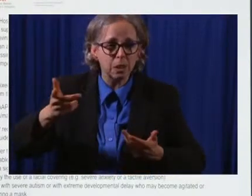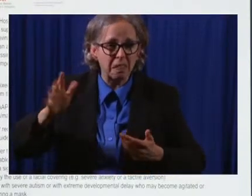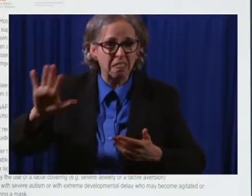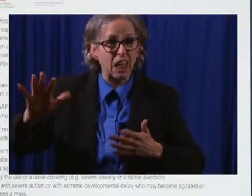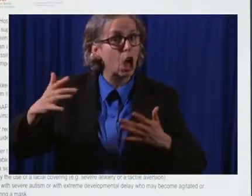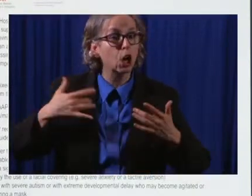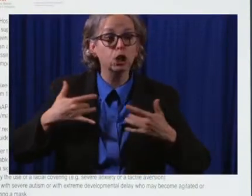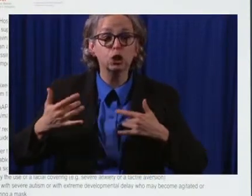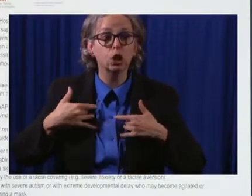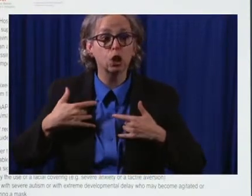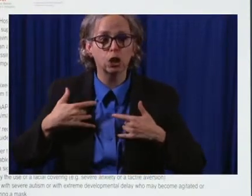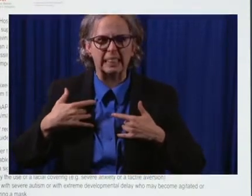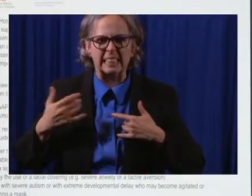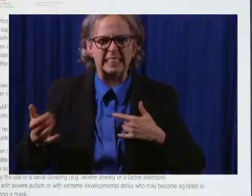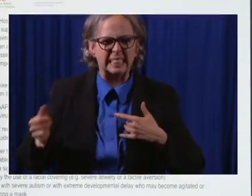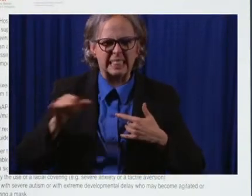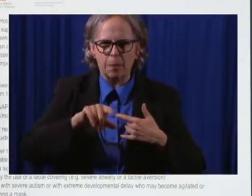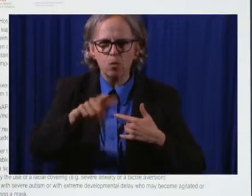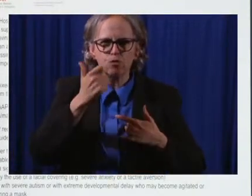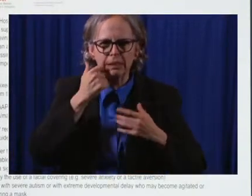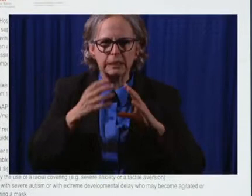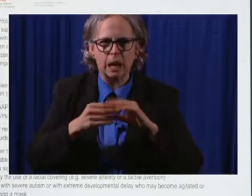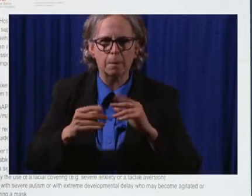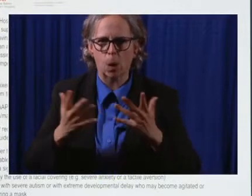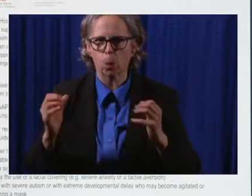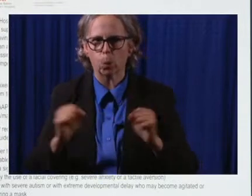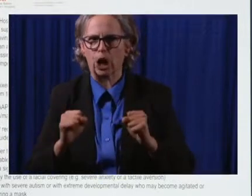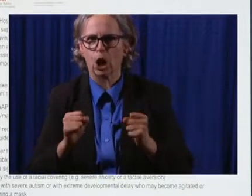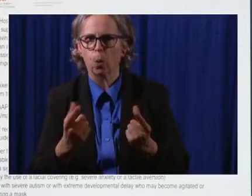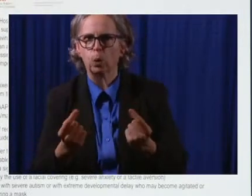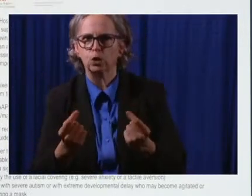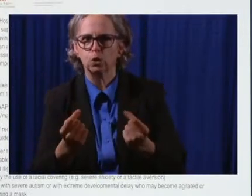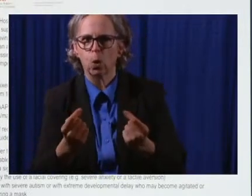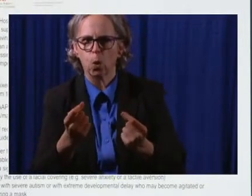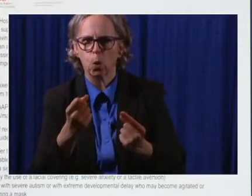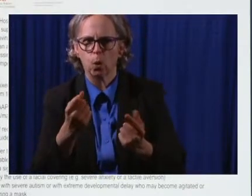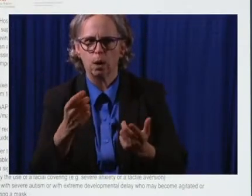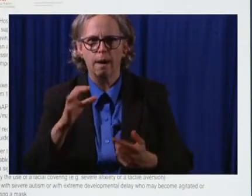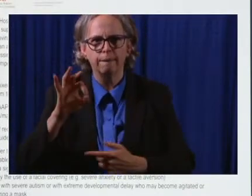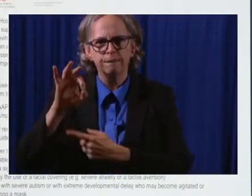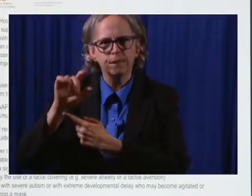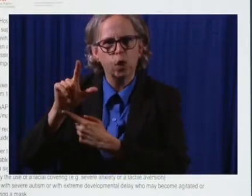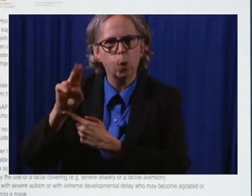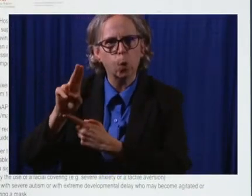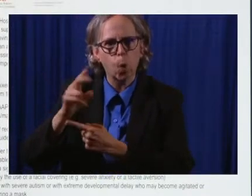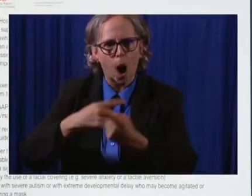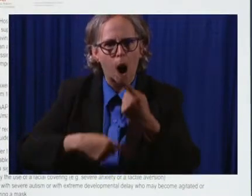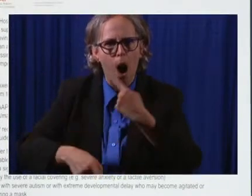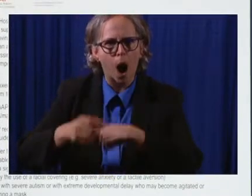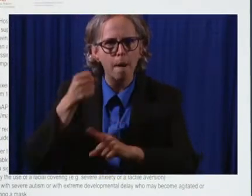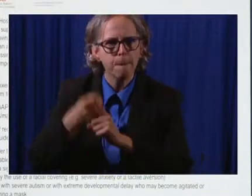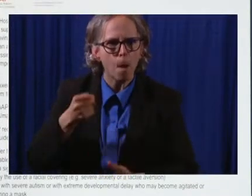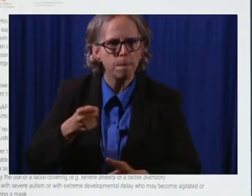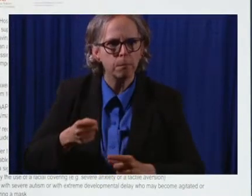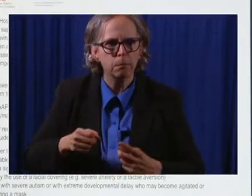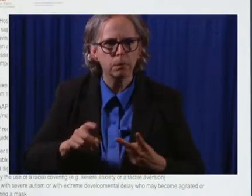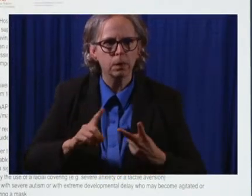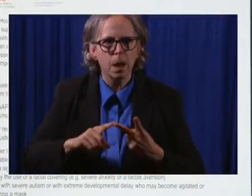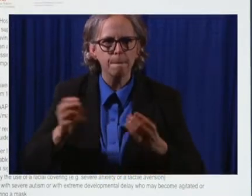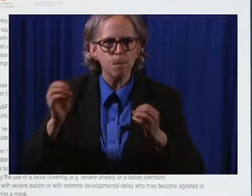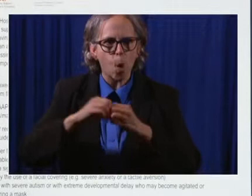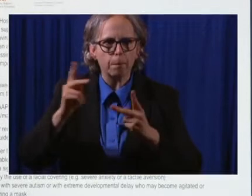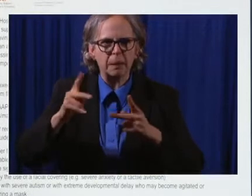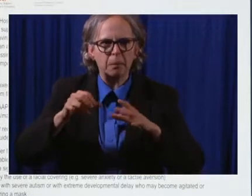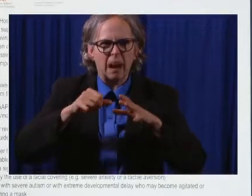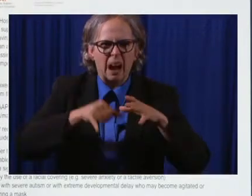comes. What happens in winter? You get the flu season. In addition to the flu season, you have the